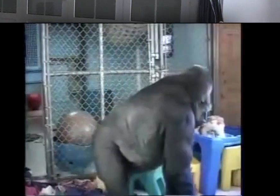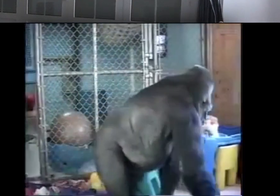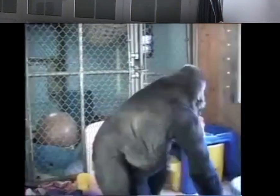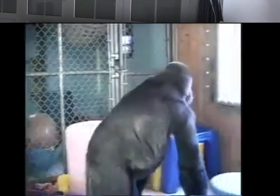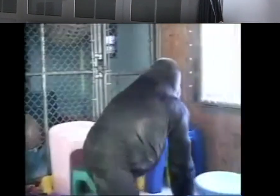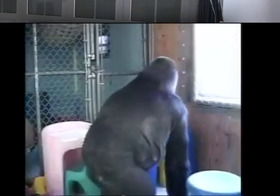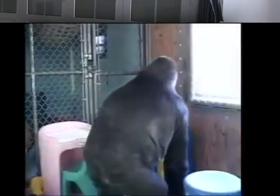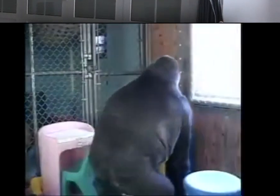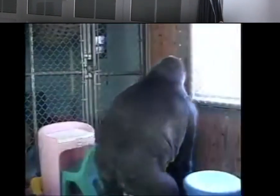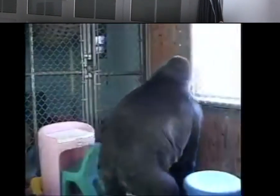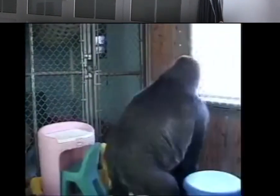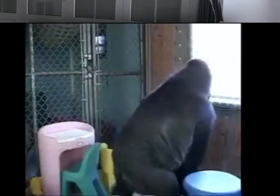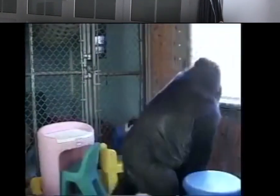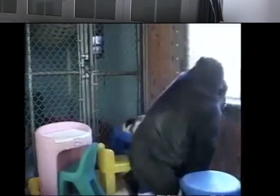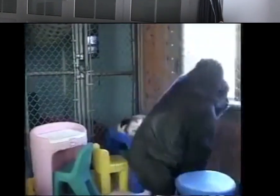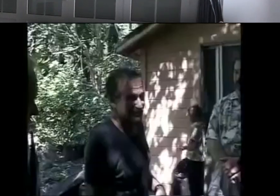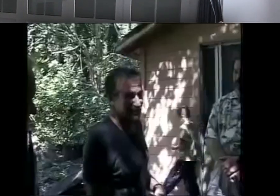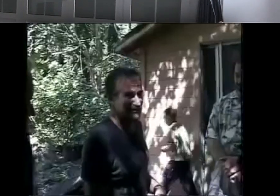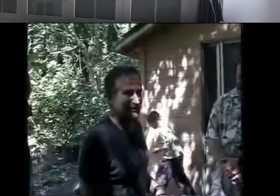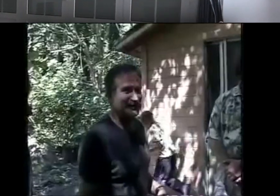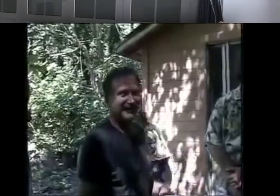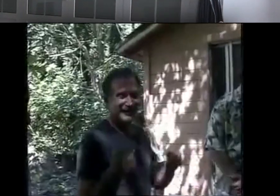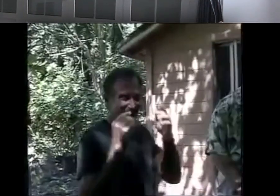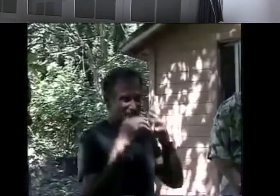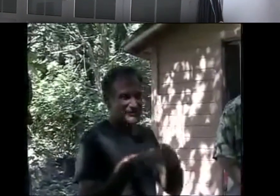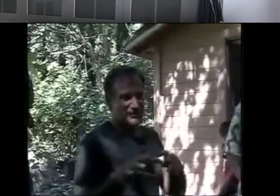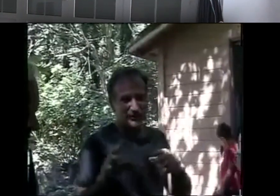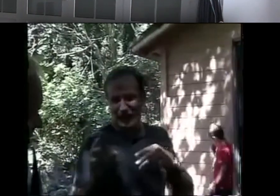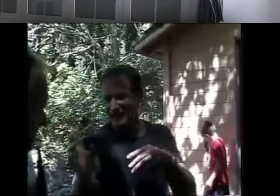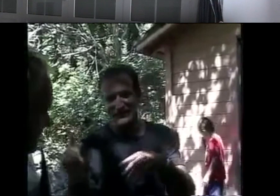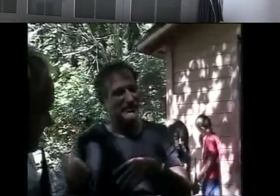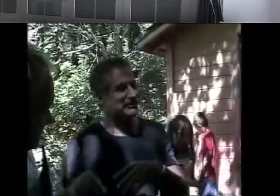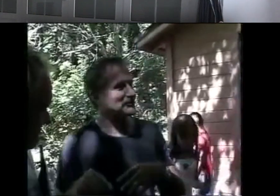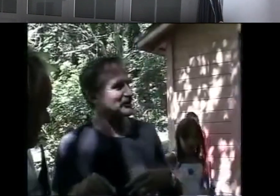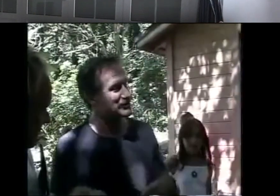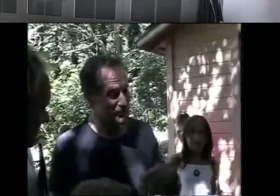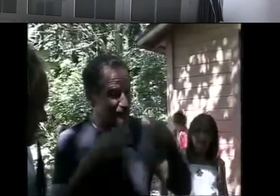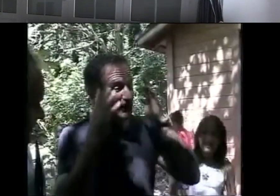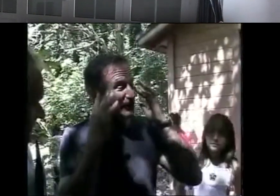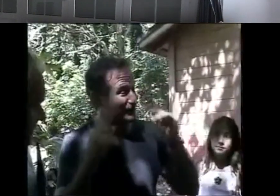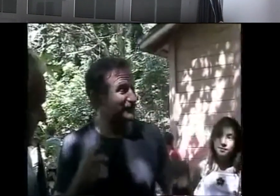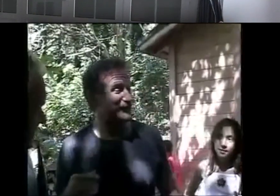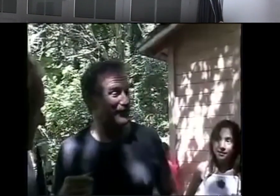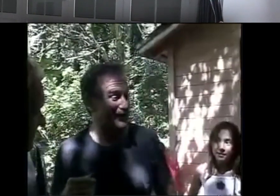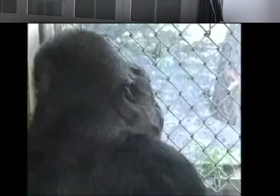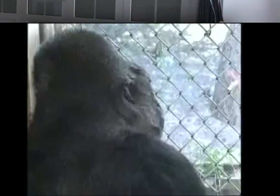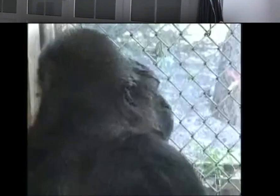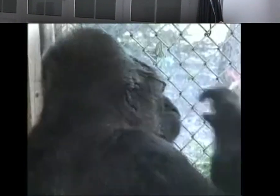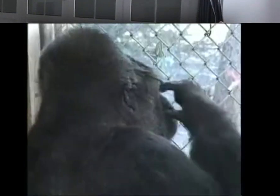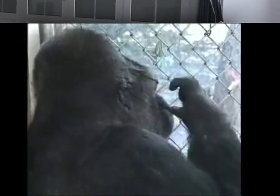She's wearing them! Oh my gosh. Coco is so clever. She went away and then she looked out the window and she looked great. They actually looked very